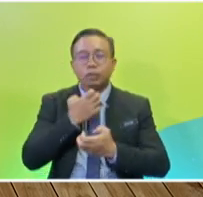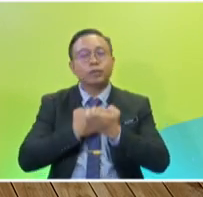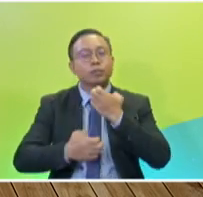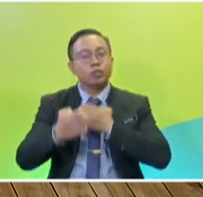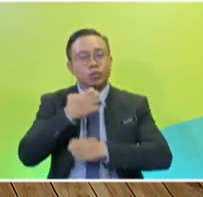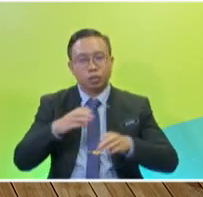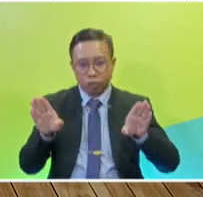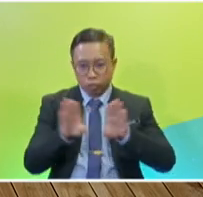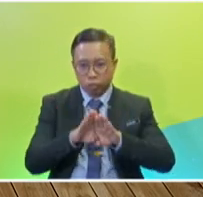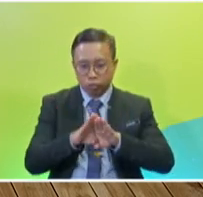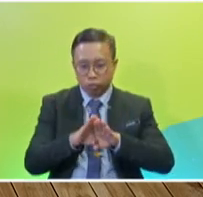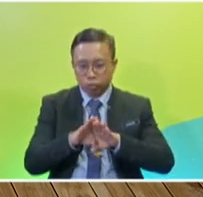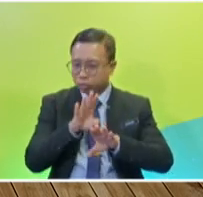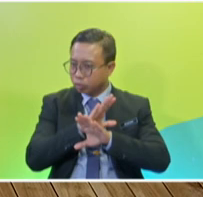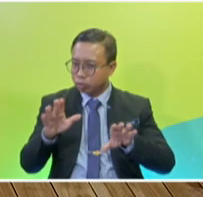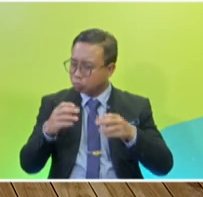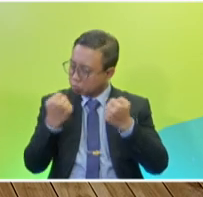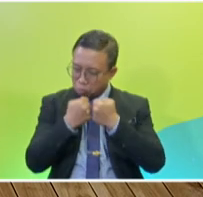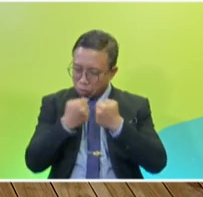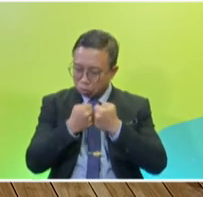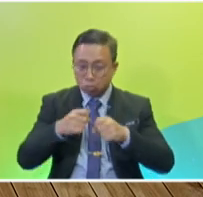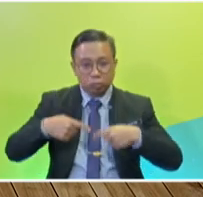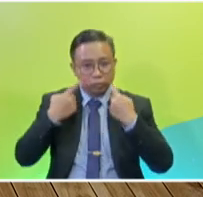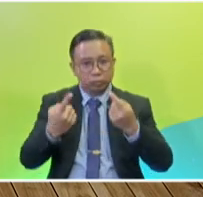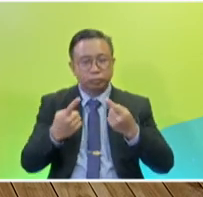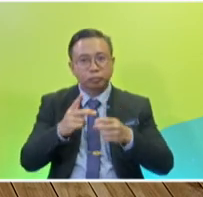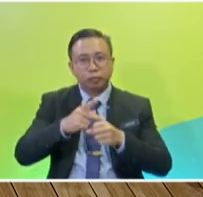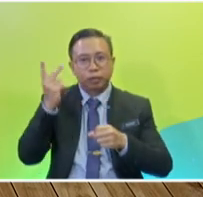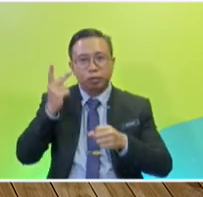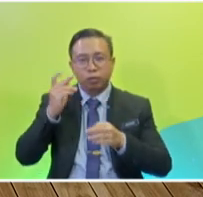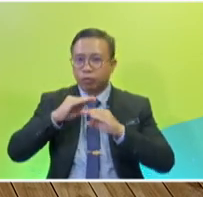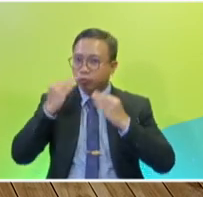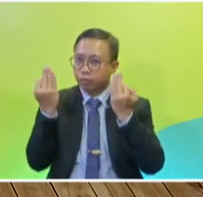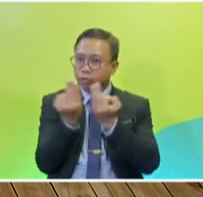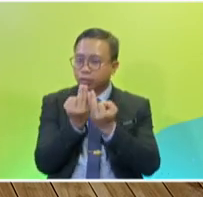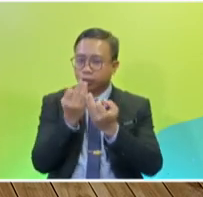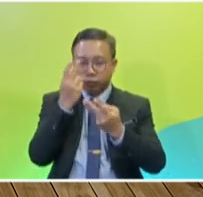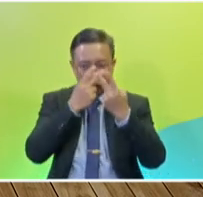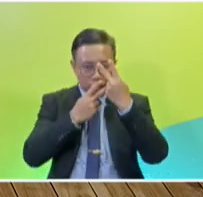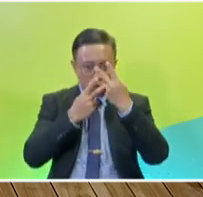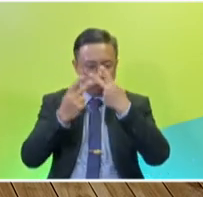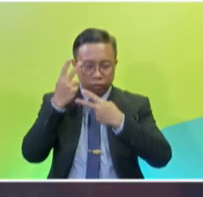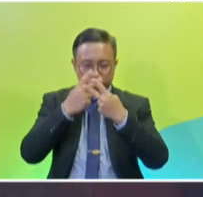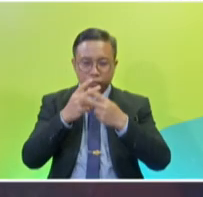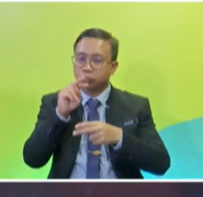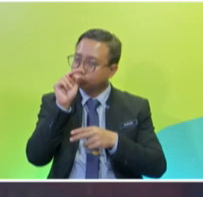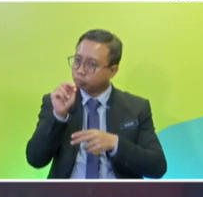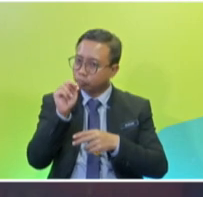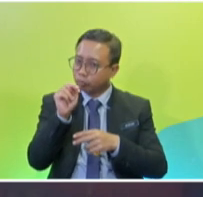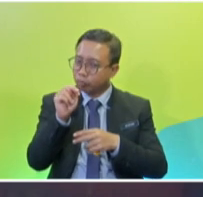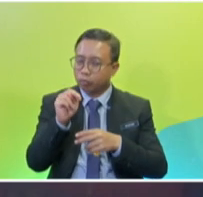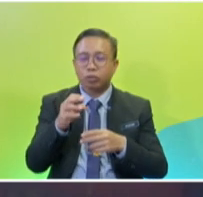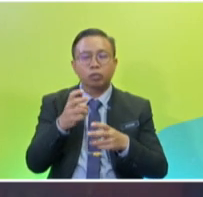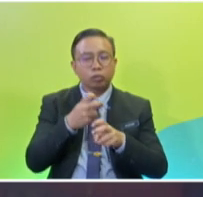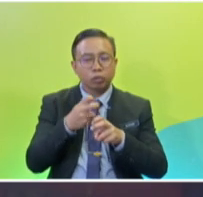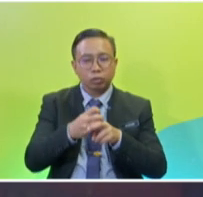closer to each other. Don't you agree, Shafika, when you go out for your family vacation, mm-hmm, it keeps you guys emotionally closer to each other. Yes,